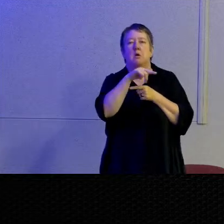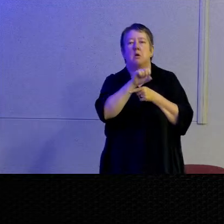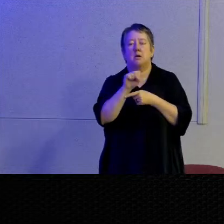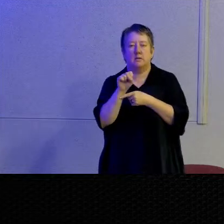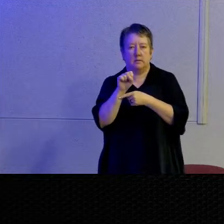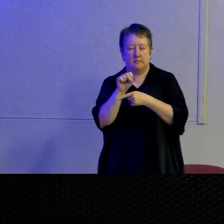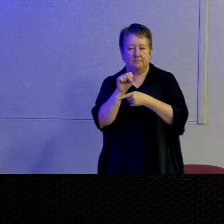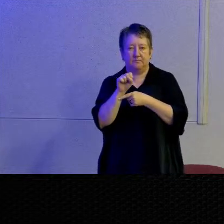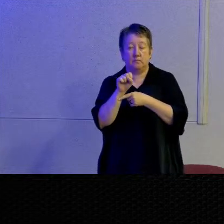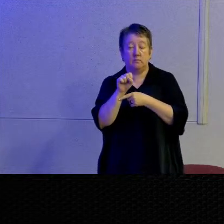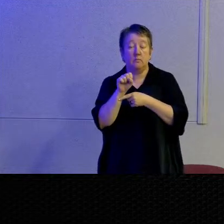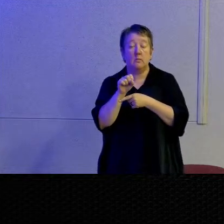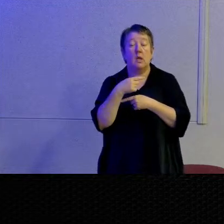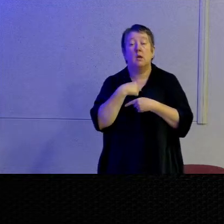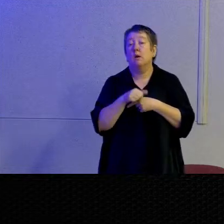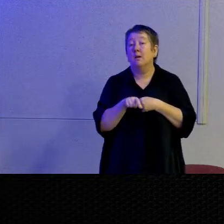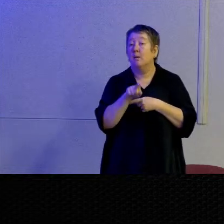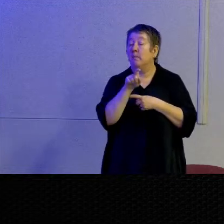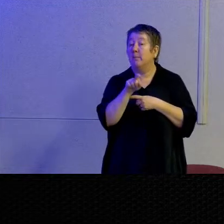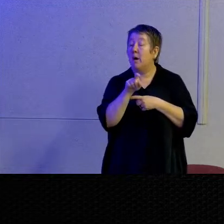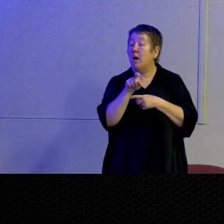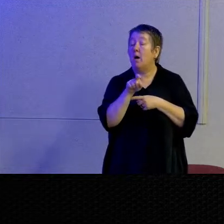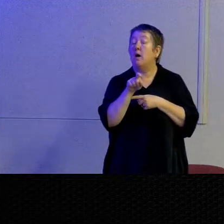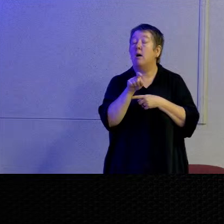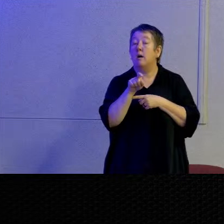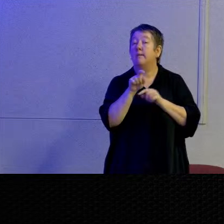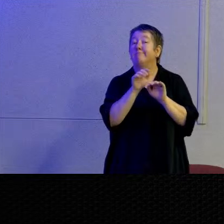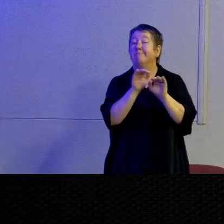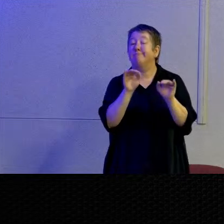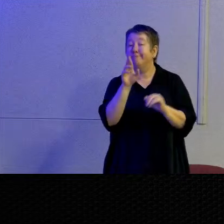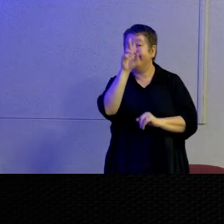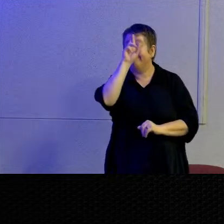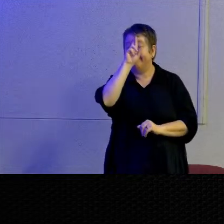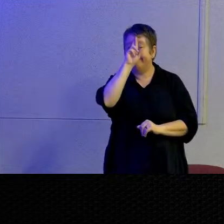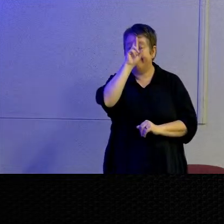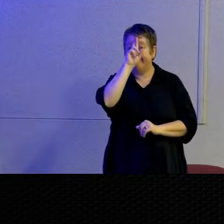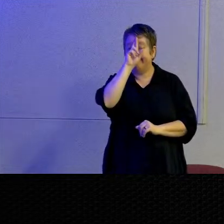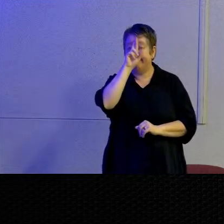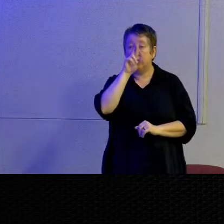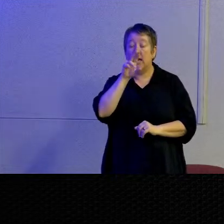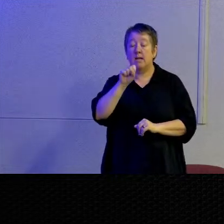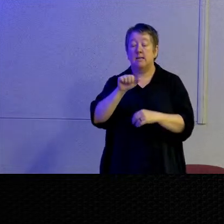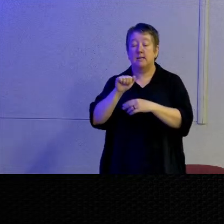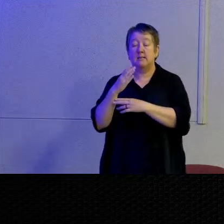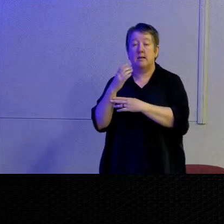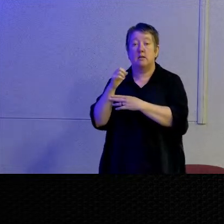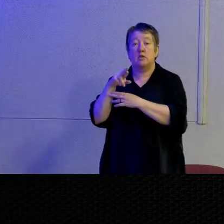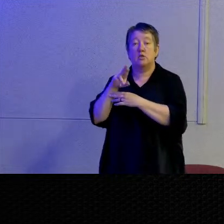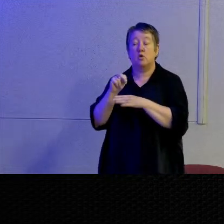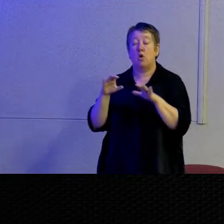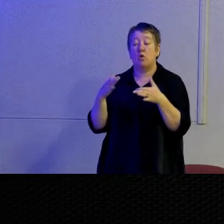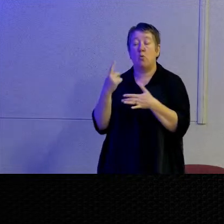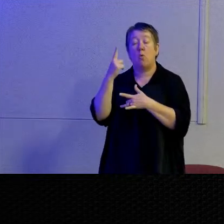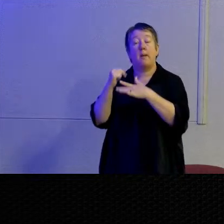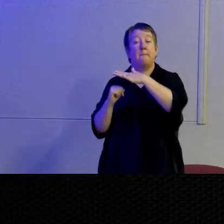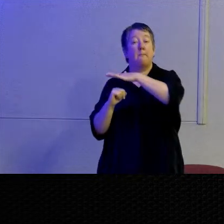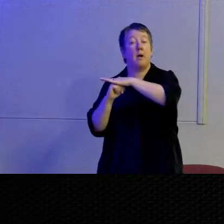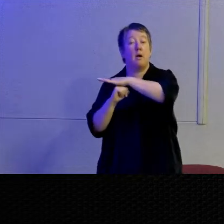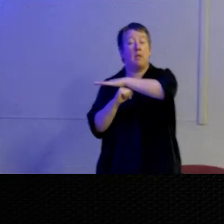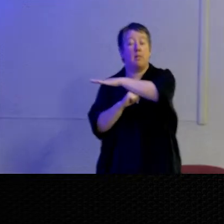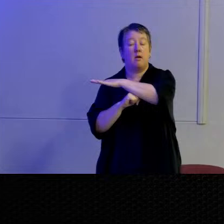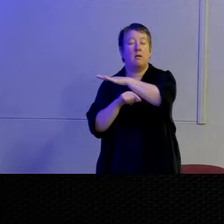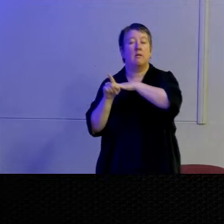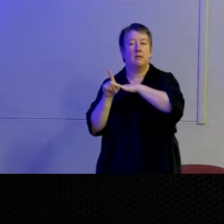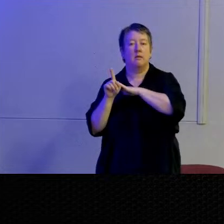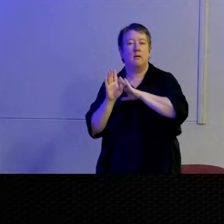So, of course, I should remind you that one of the pillars of SA CERN is its participation in the